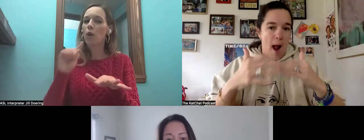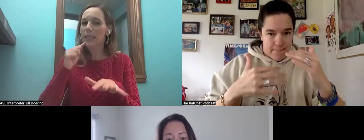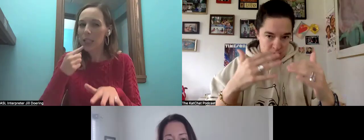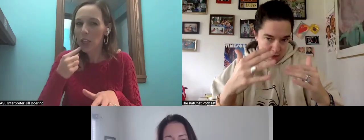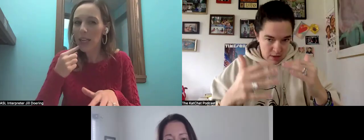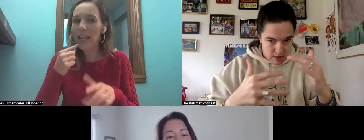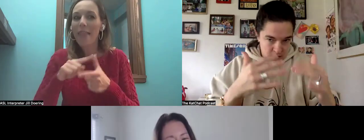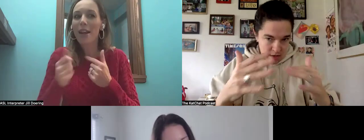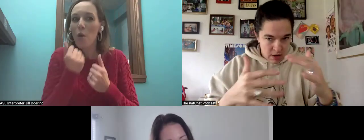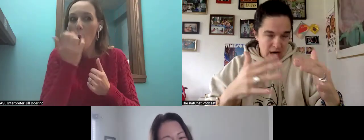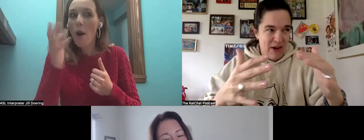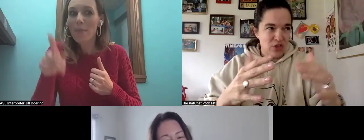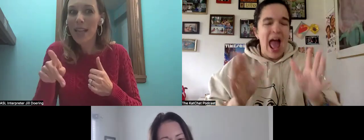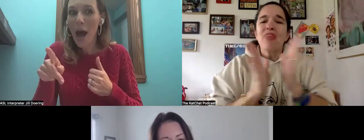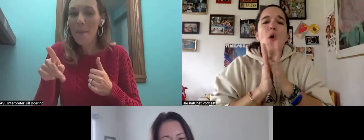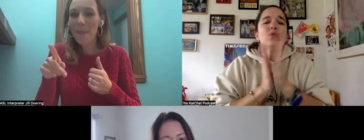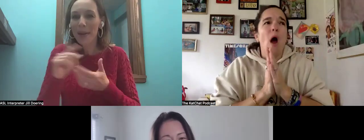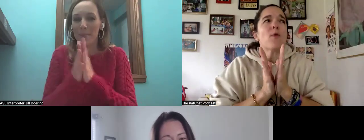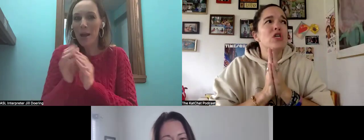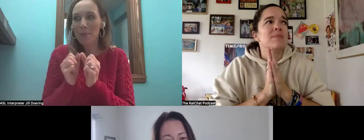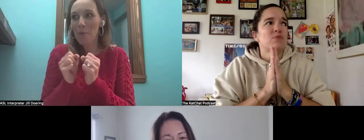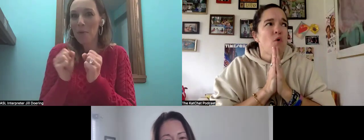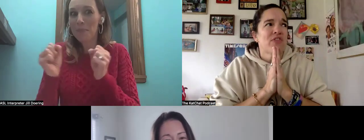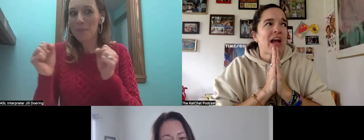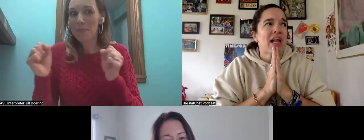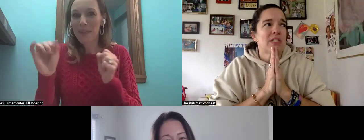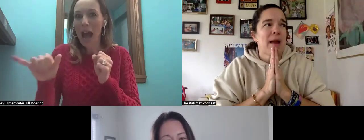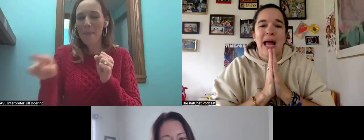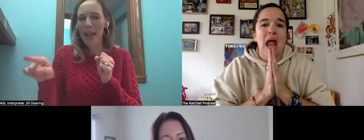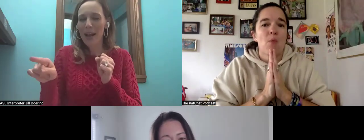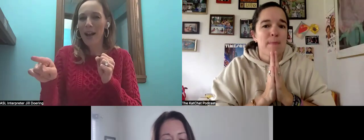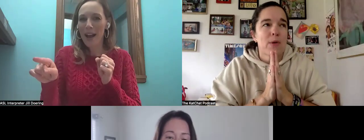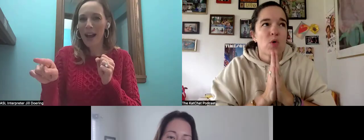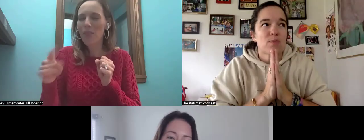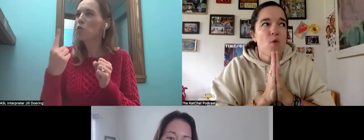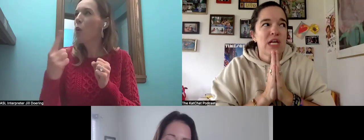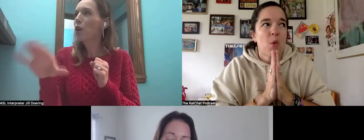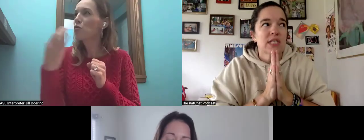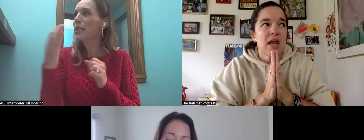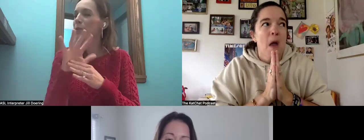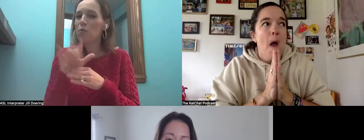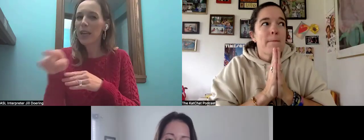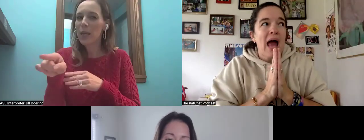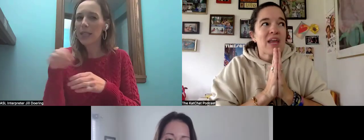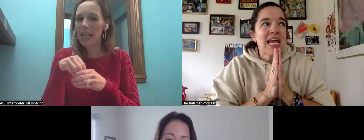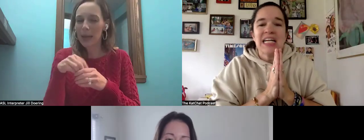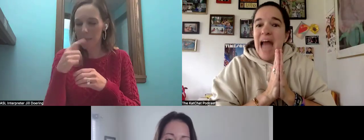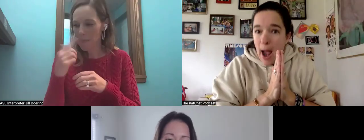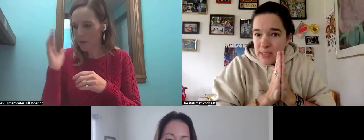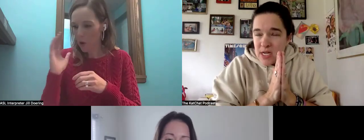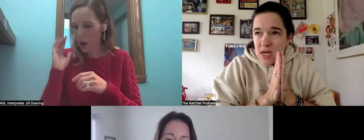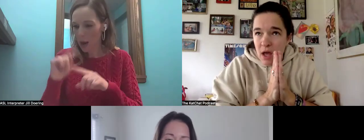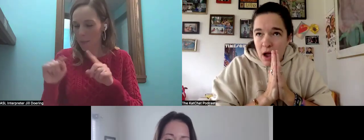warm up. Yes. In Yes. fact, there was one Christmas movie that he was in, but I can't remember which movie he was in. But I think